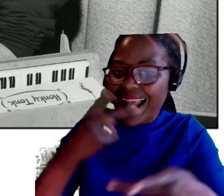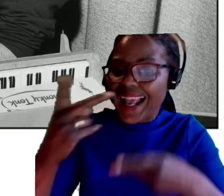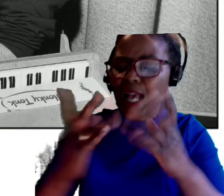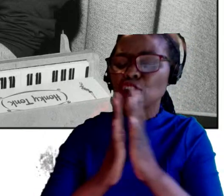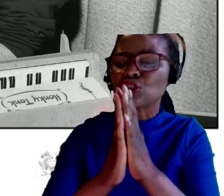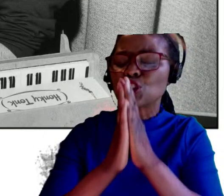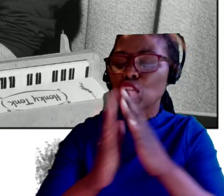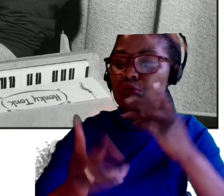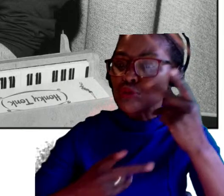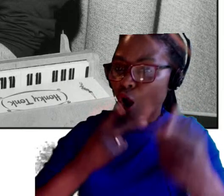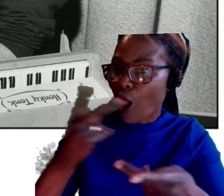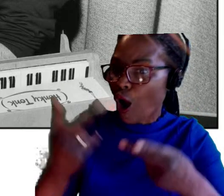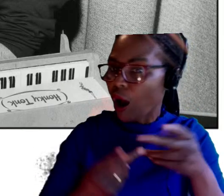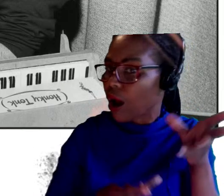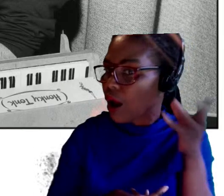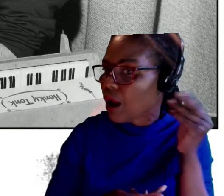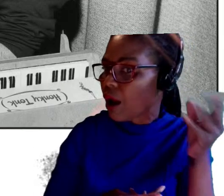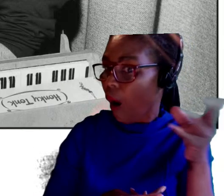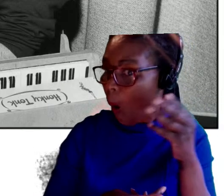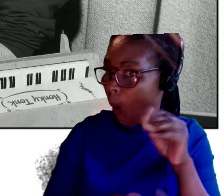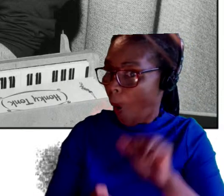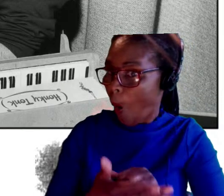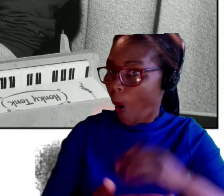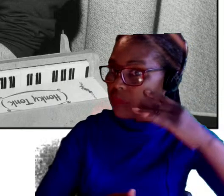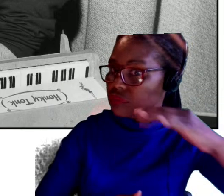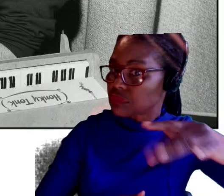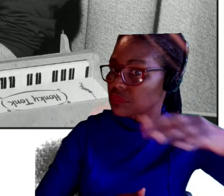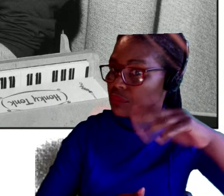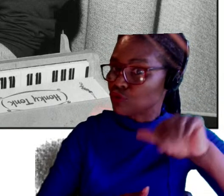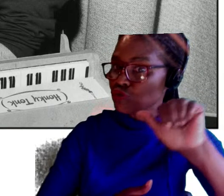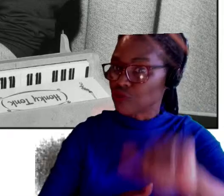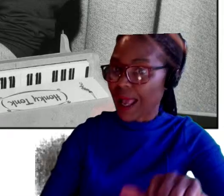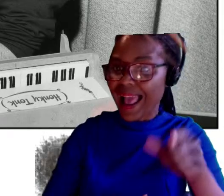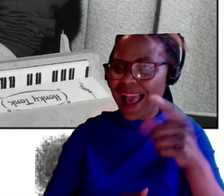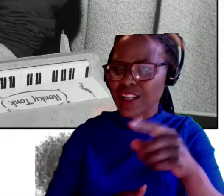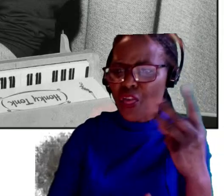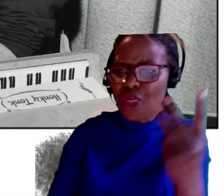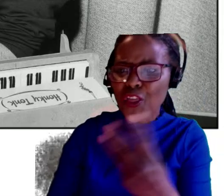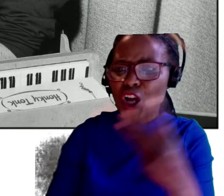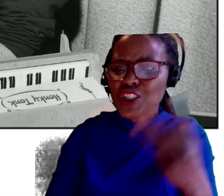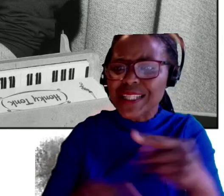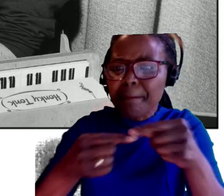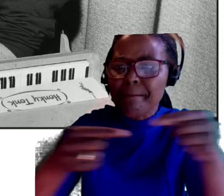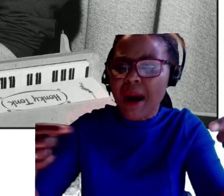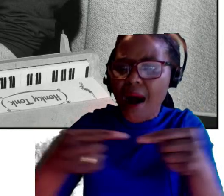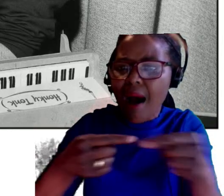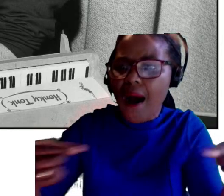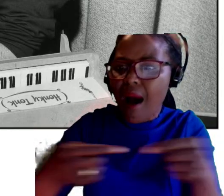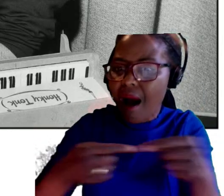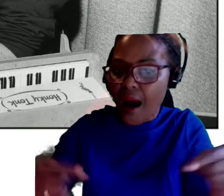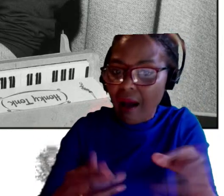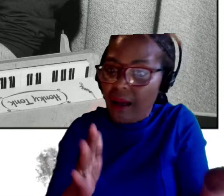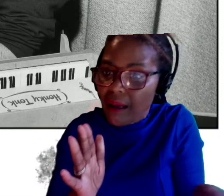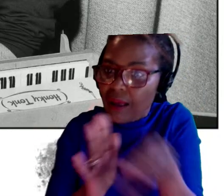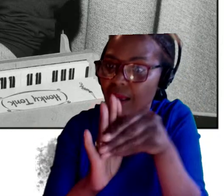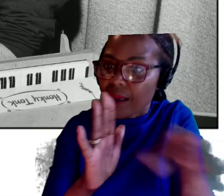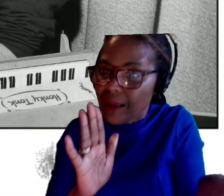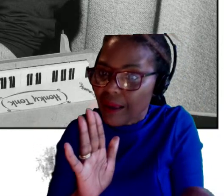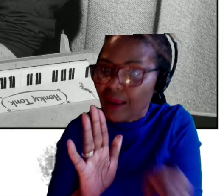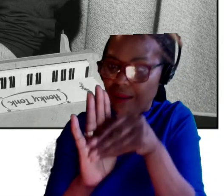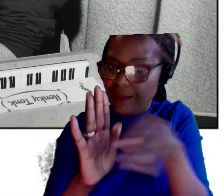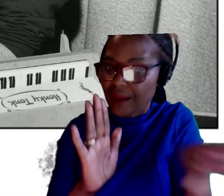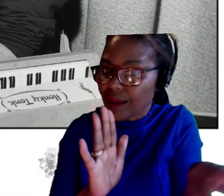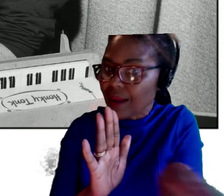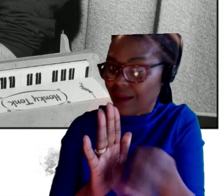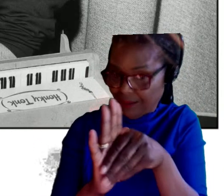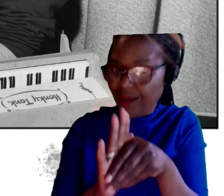and it runs to a pleasingly skewed 13 bars. So he leaves this loop running to copy onto a longer tape and he goes